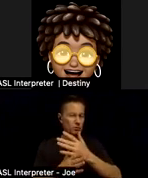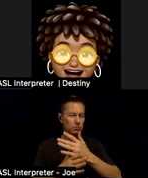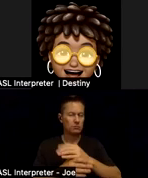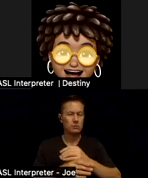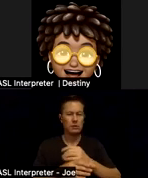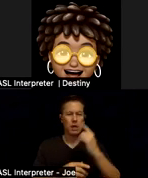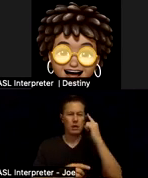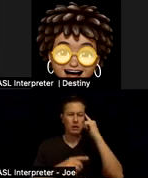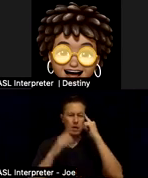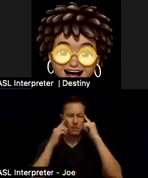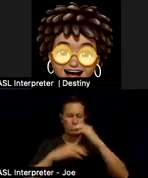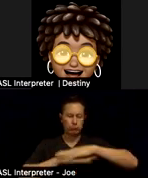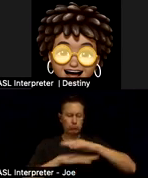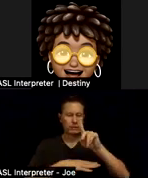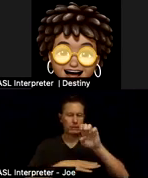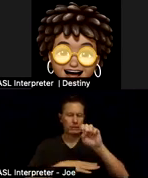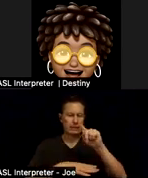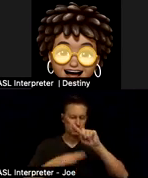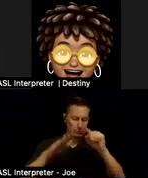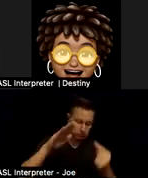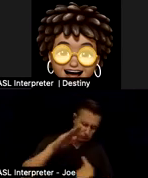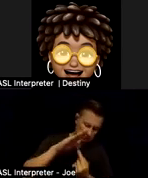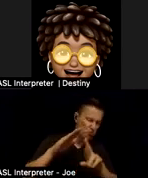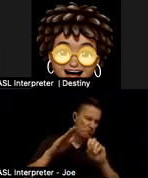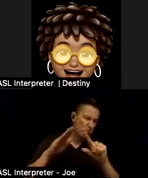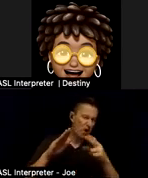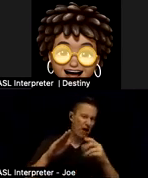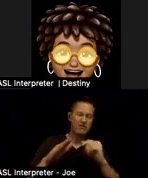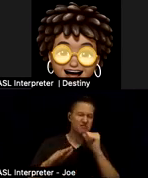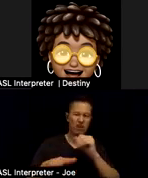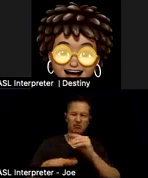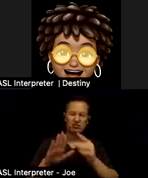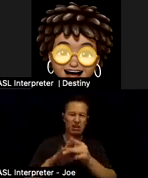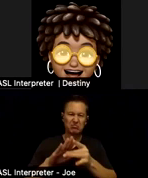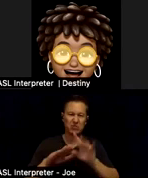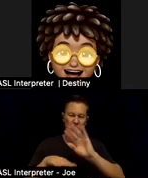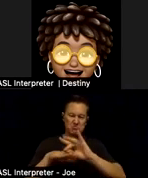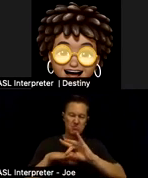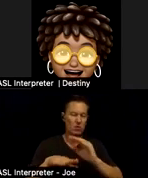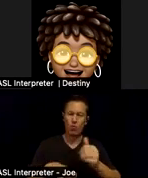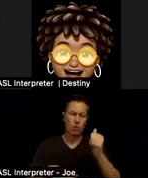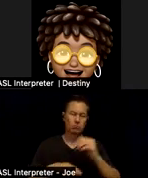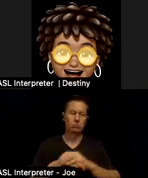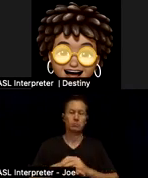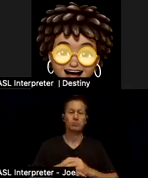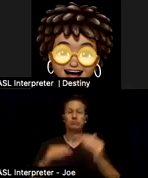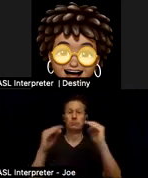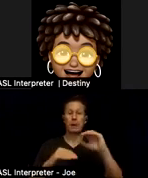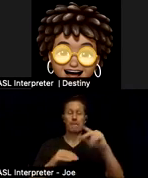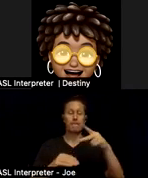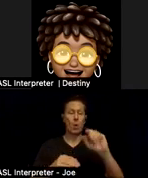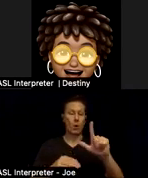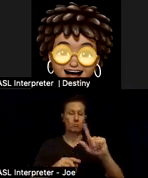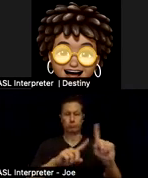all rough and don't like it. The adhesive doesn't like it either. So let's go to the next poll questions.